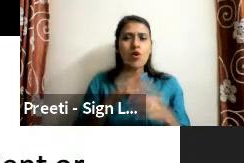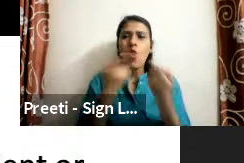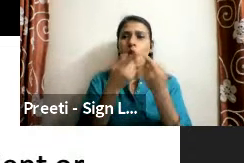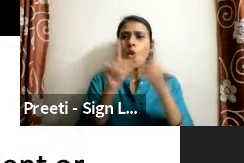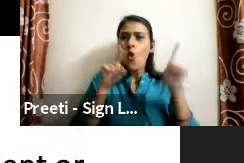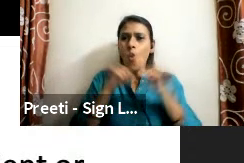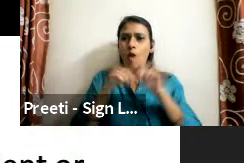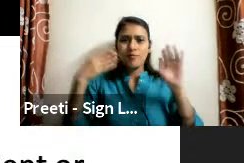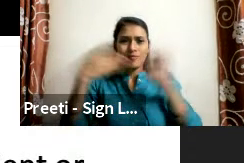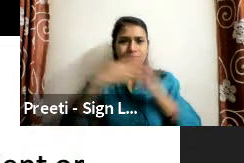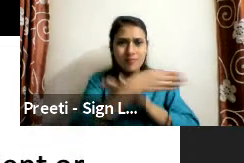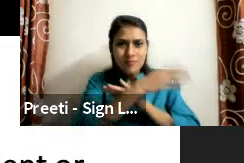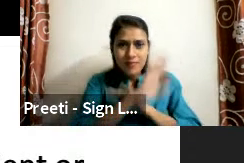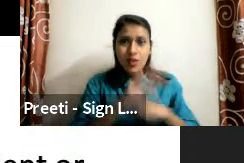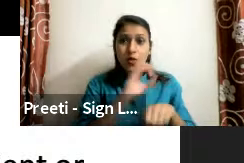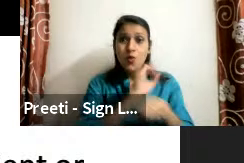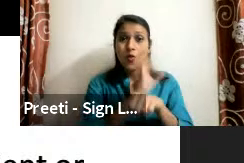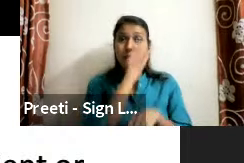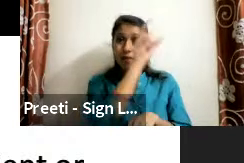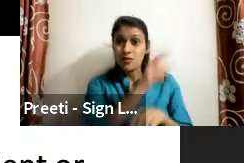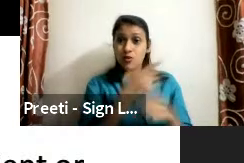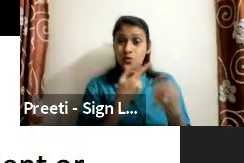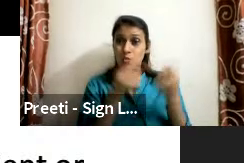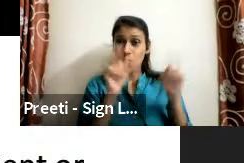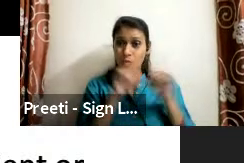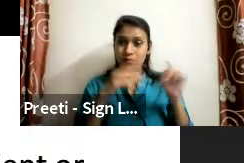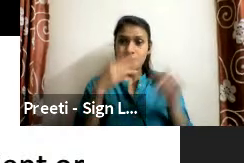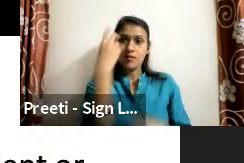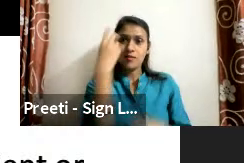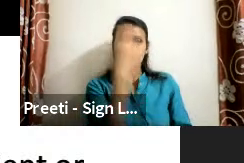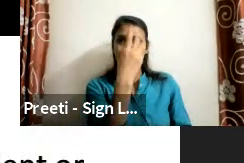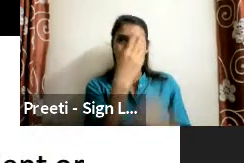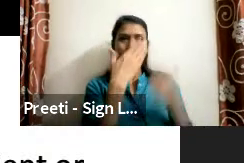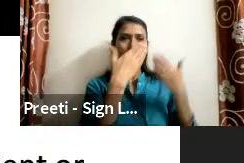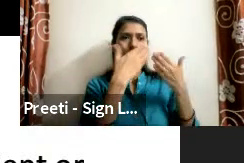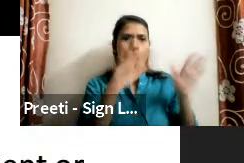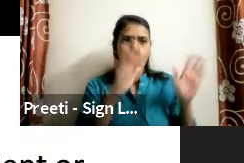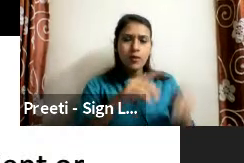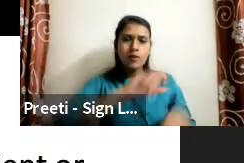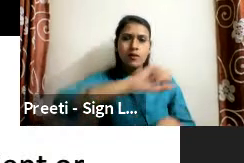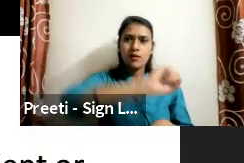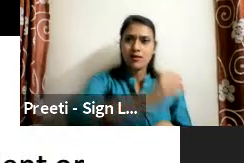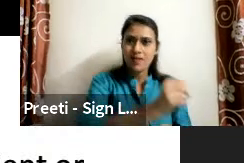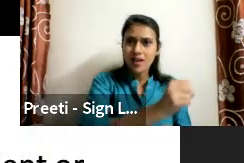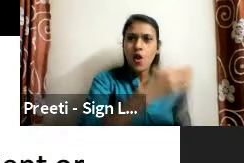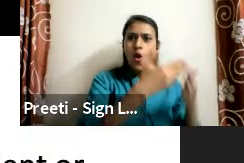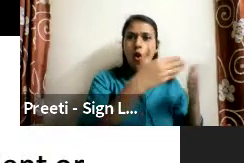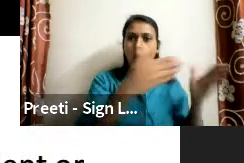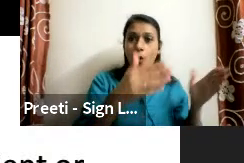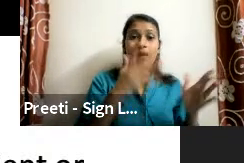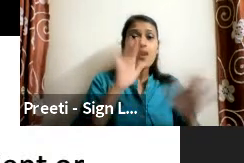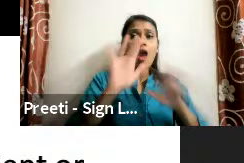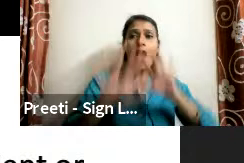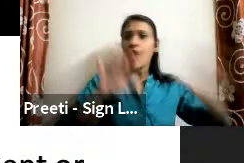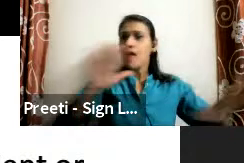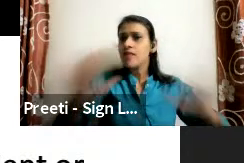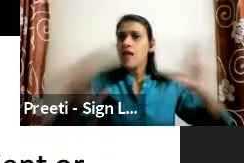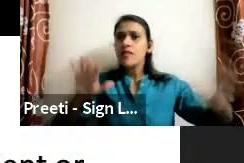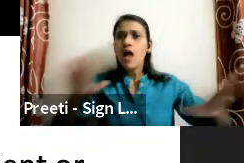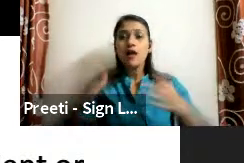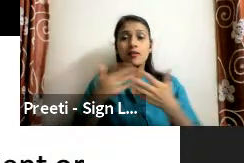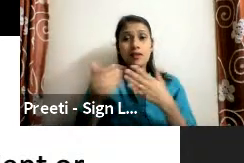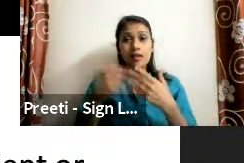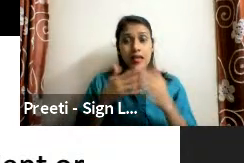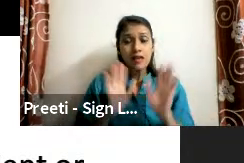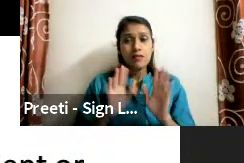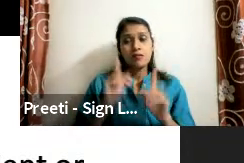room, maybe knocked on his door to open it. Whenever you are in the patient's environment, you should follow hand